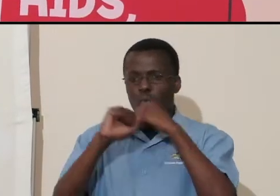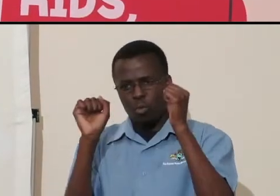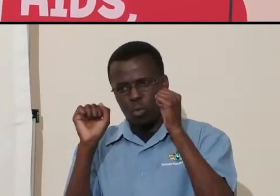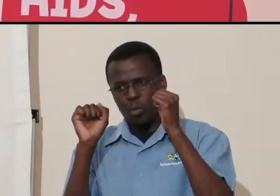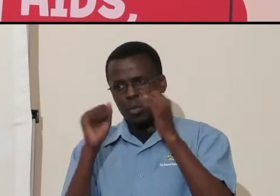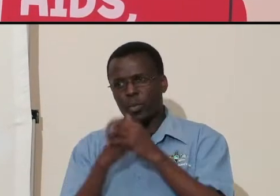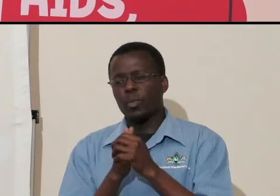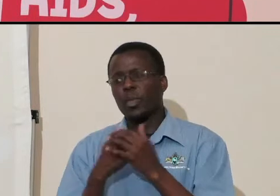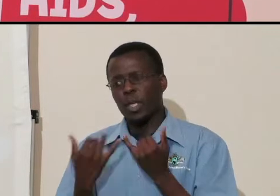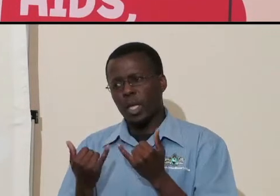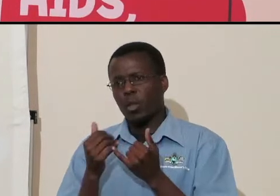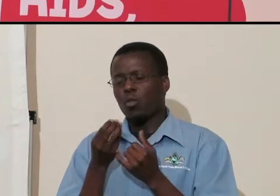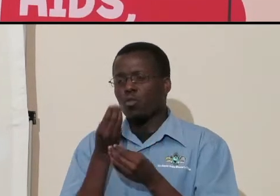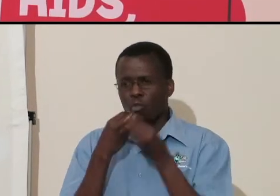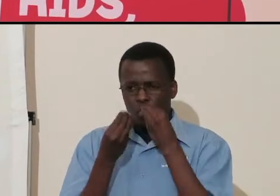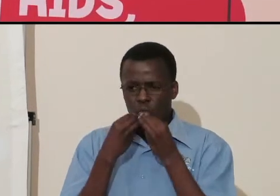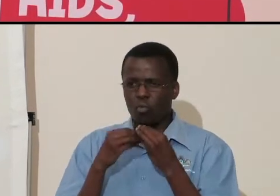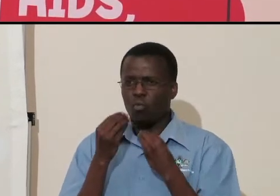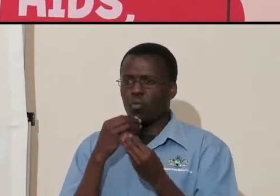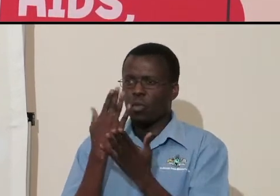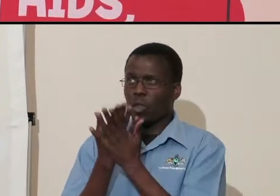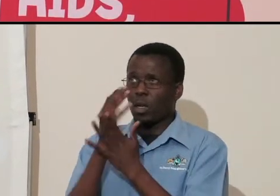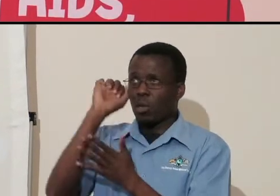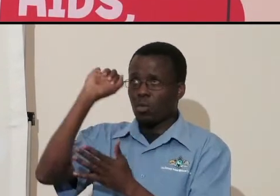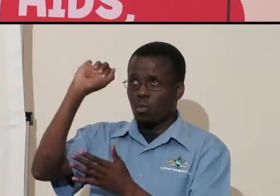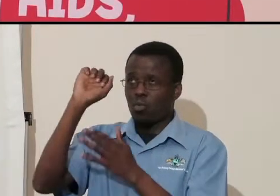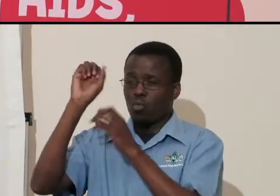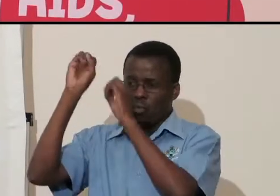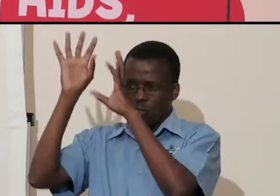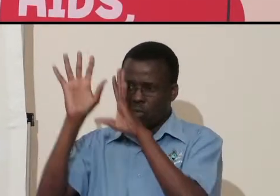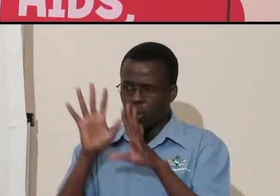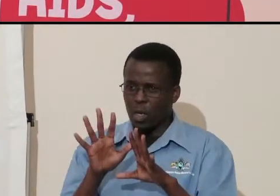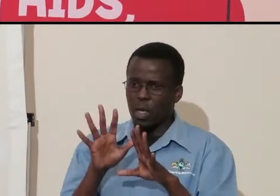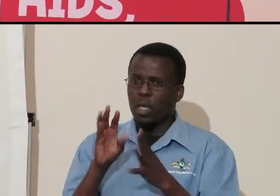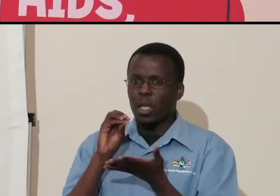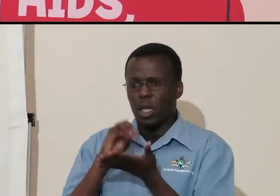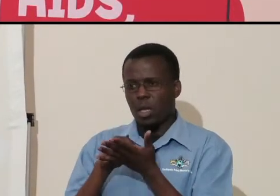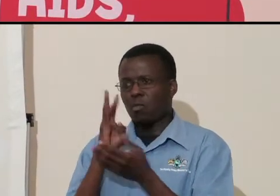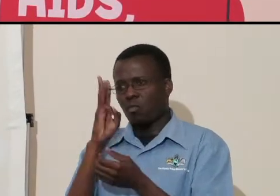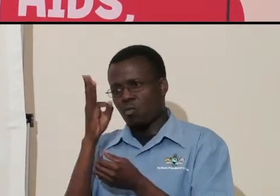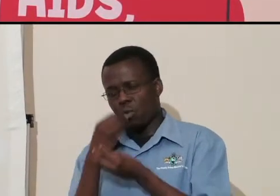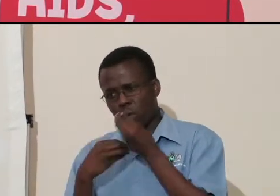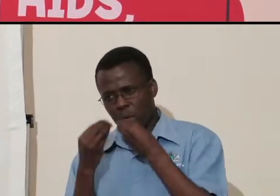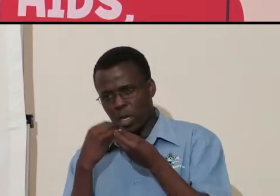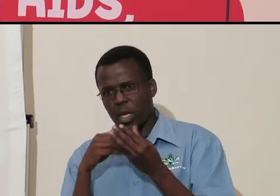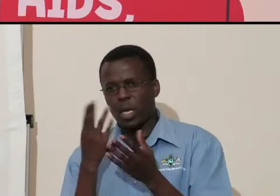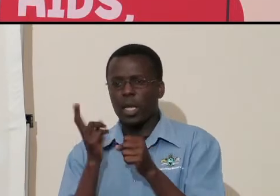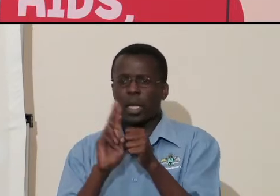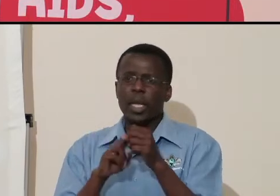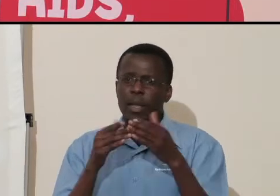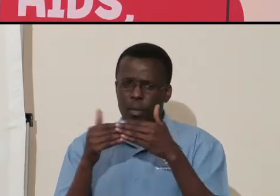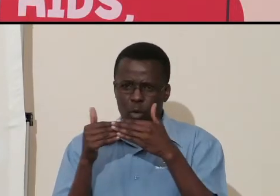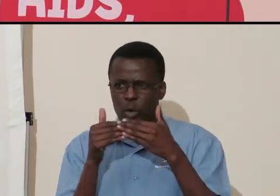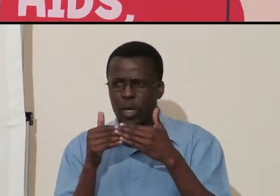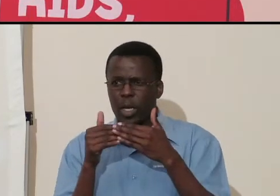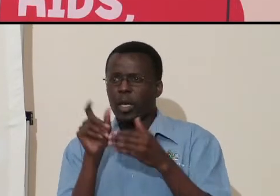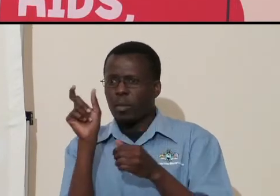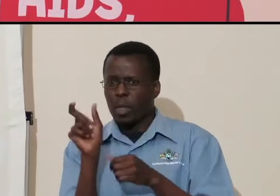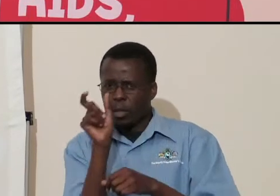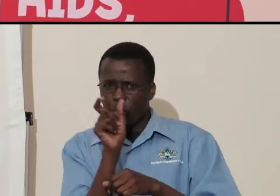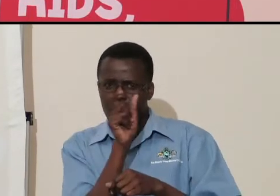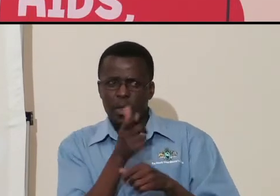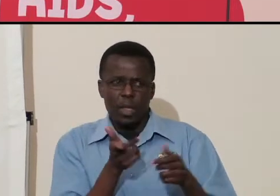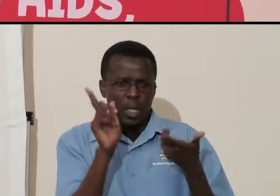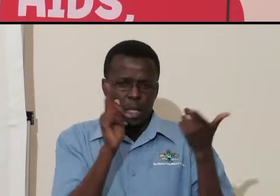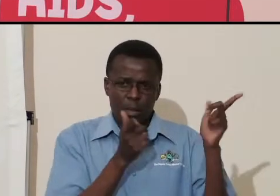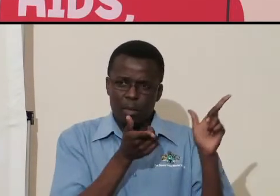this food we are going to eat now, and Father, protect us as we are going in different directions. Some are